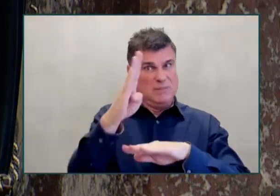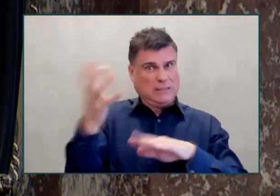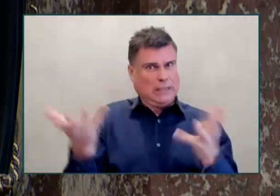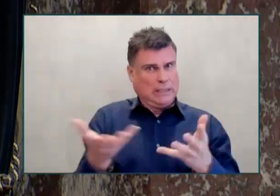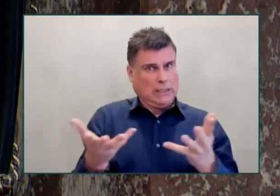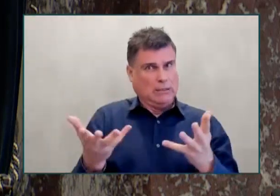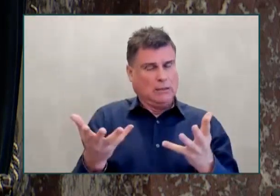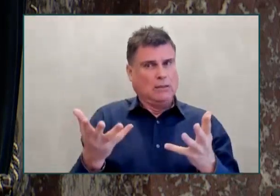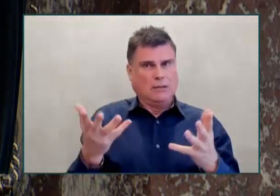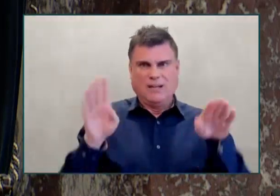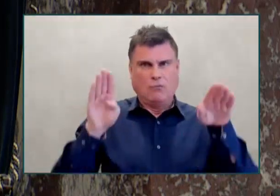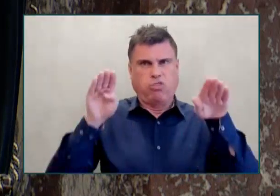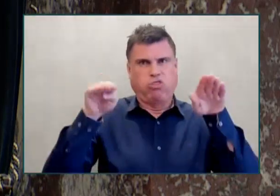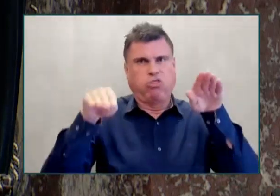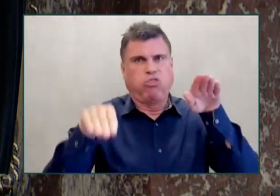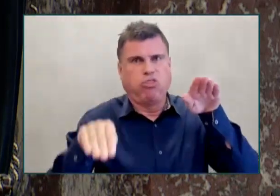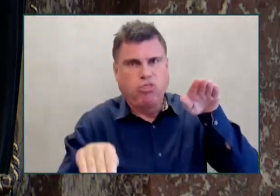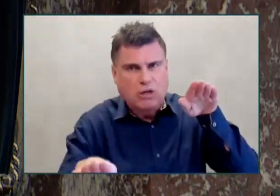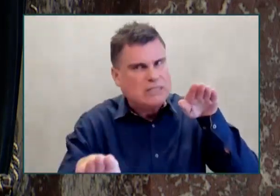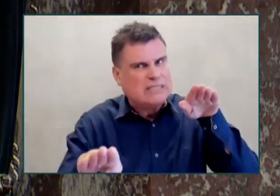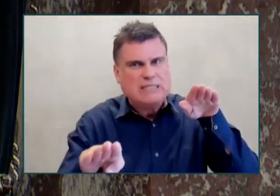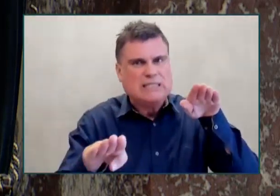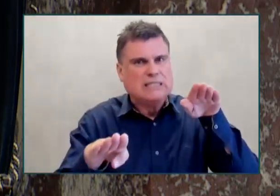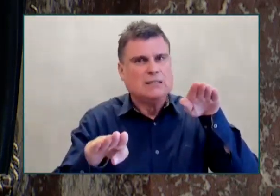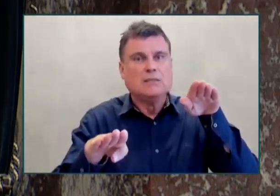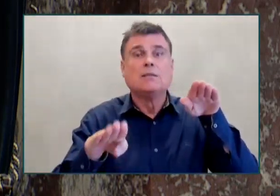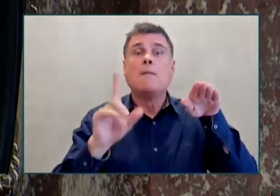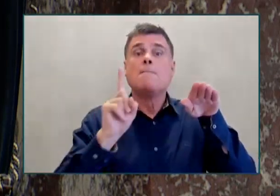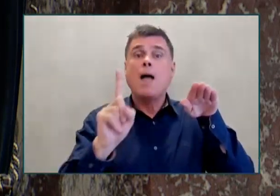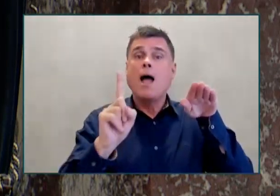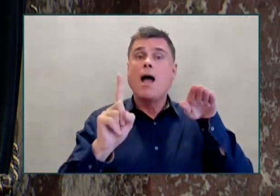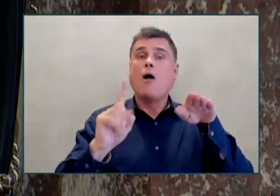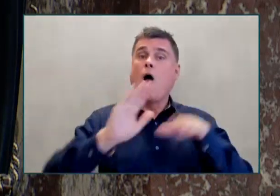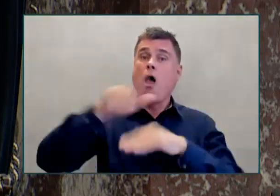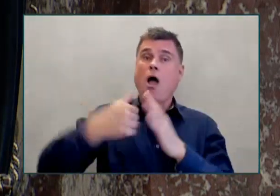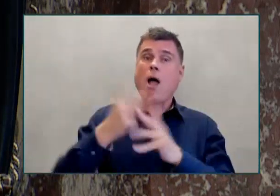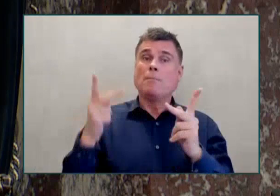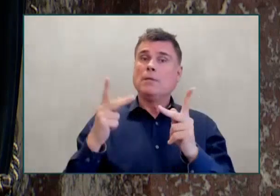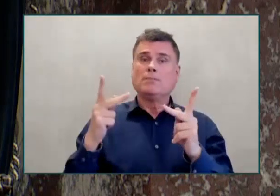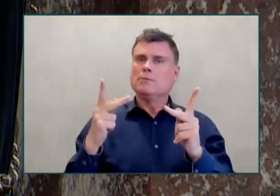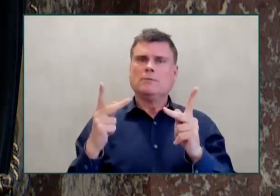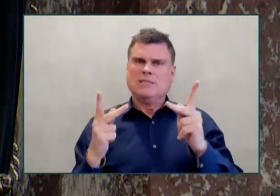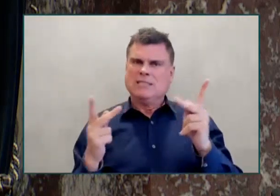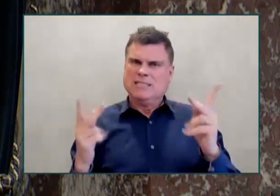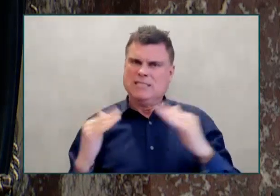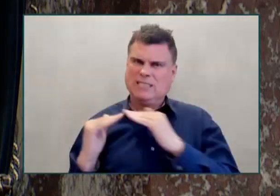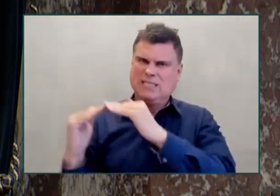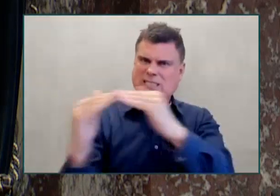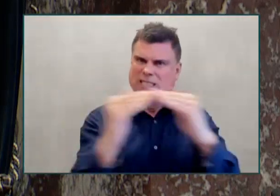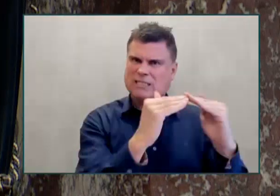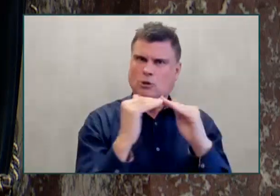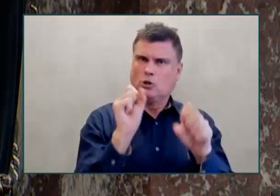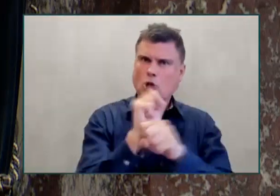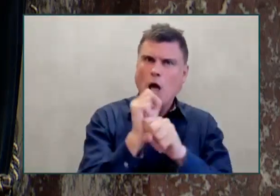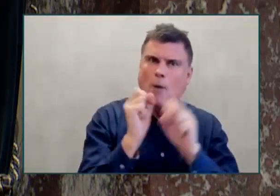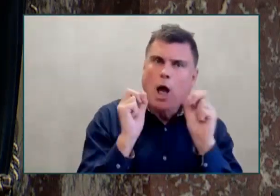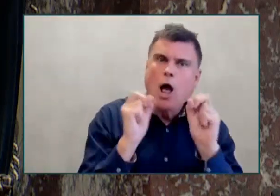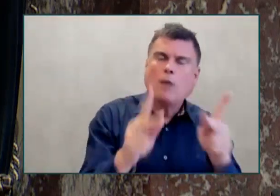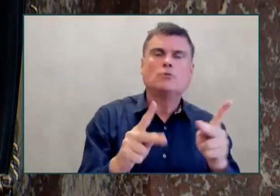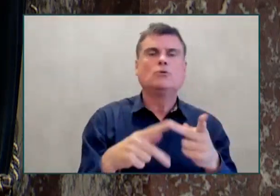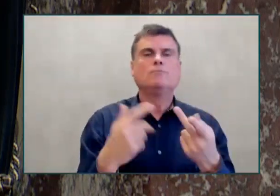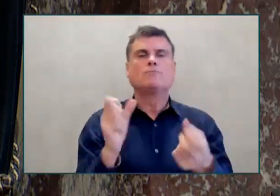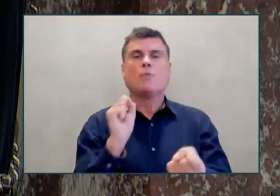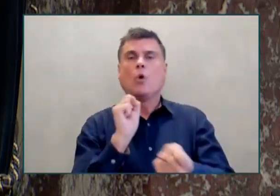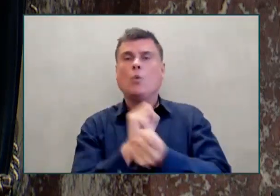created equal, and we know that our province remains a deeply inequitable place. While a few individuals and corporations swim